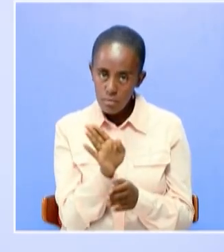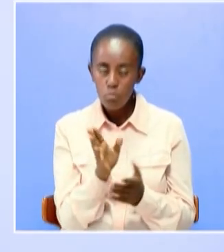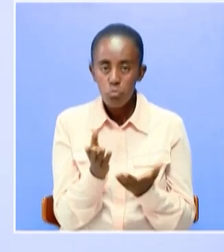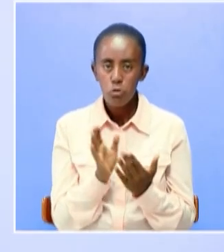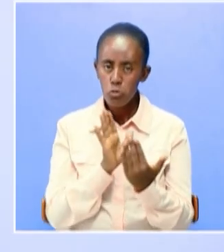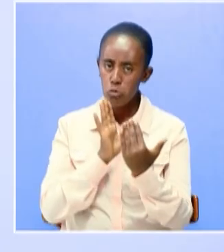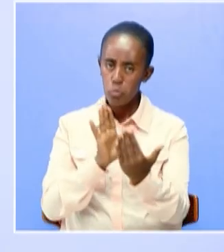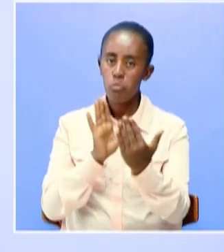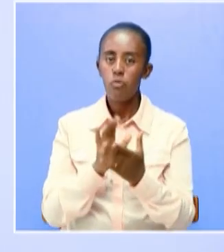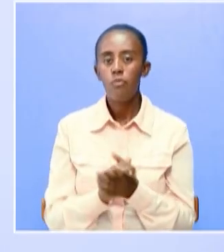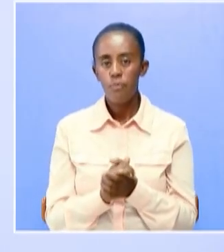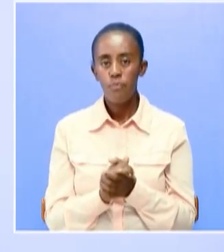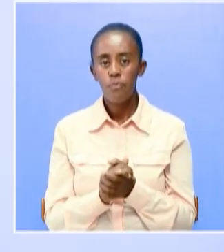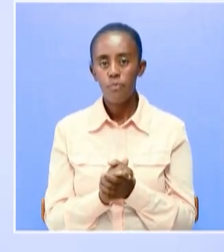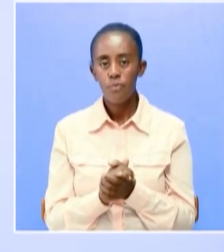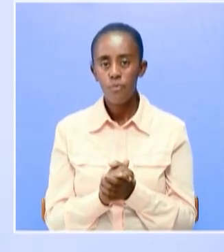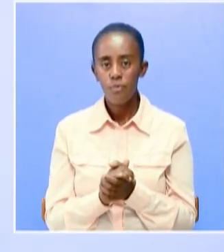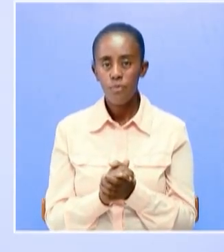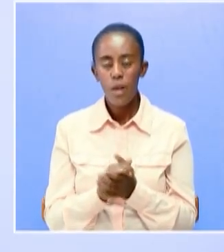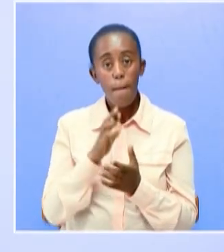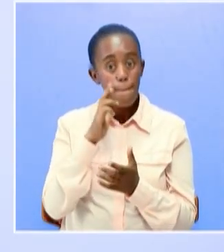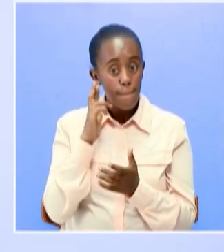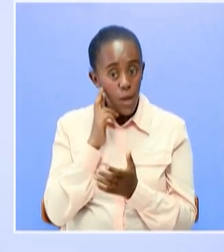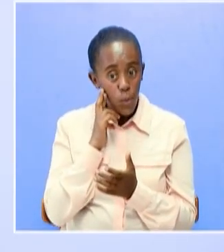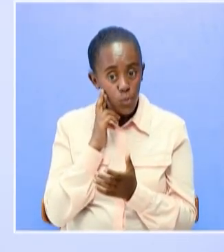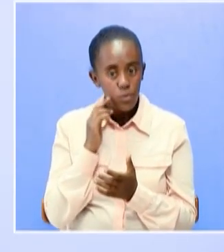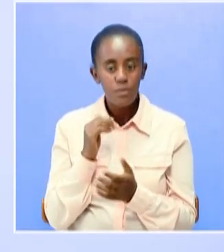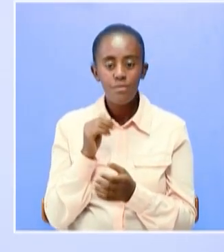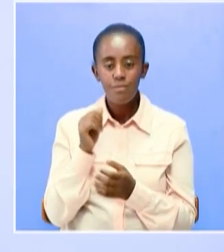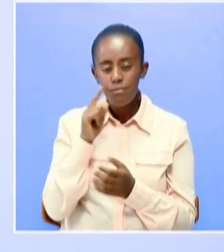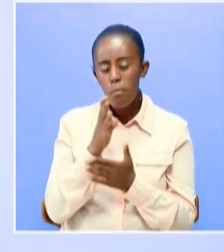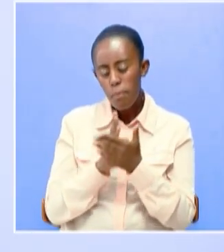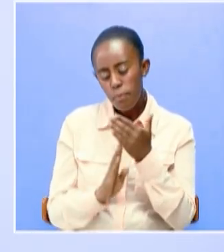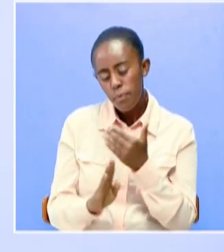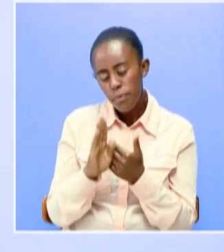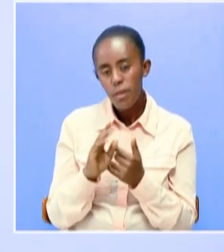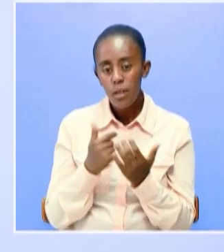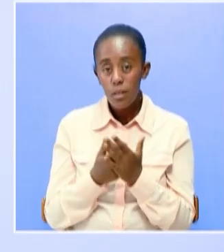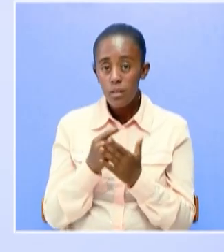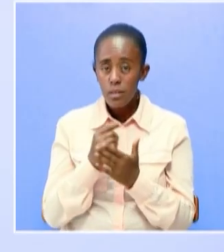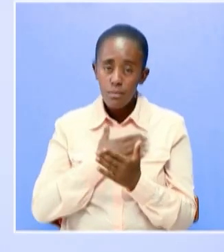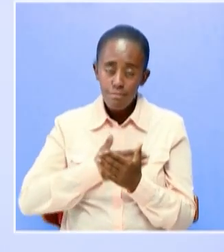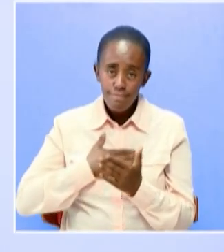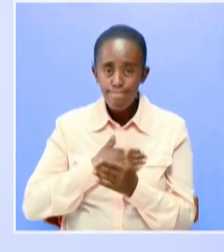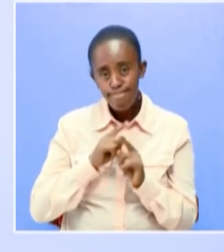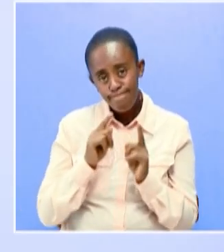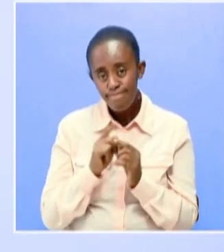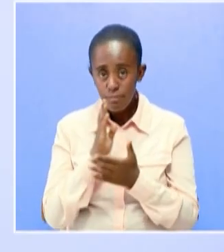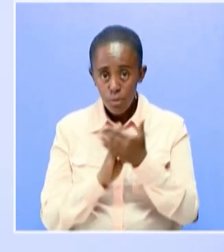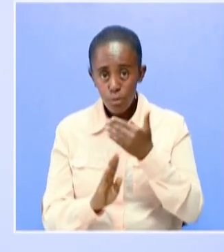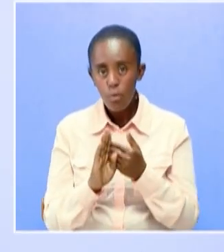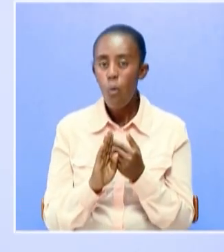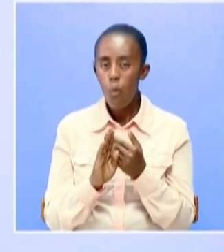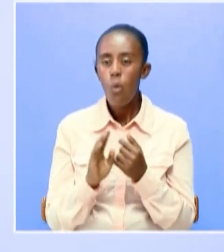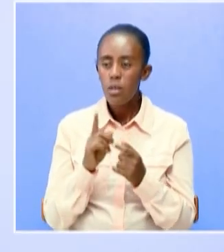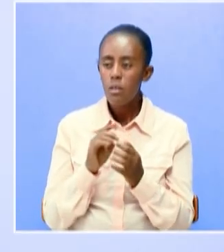front of you. Okay? Because he asked in polite ways. If you ask someone in polite ways, that person